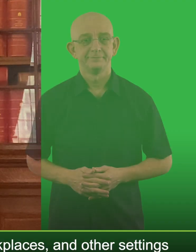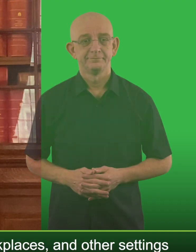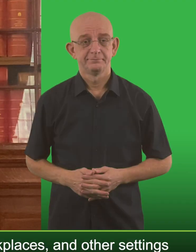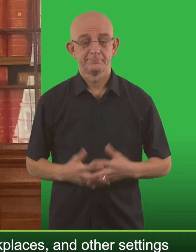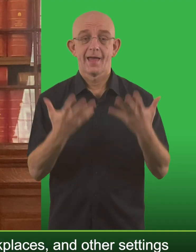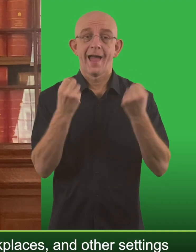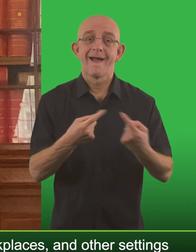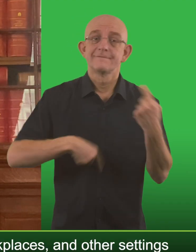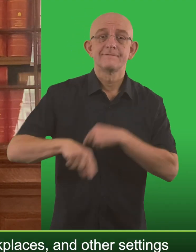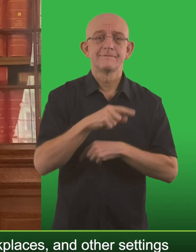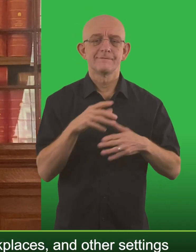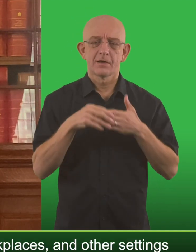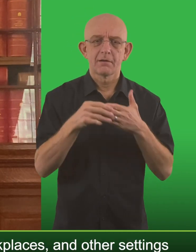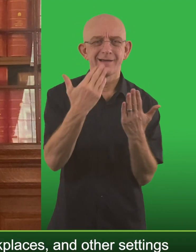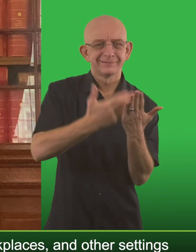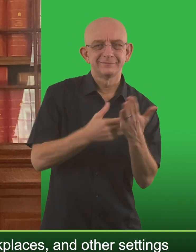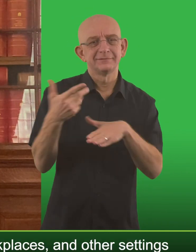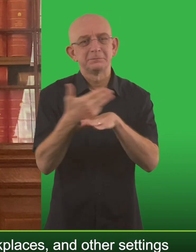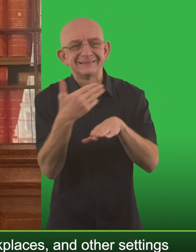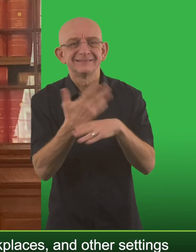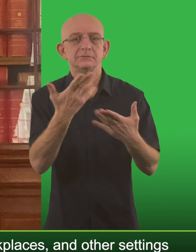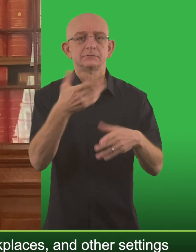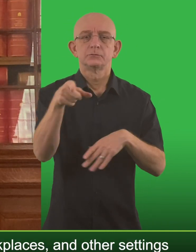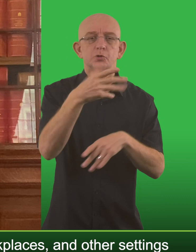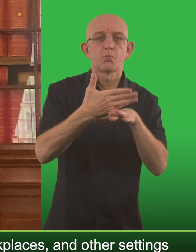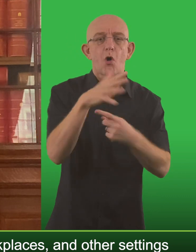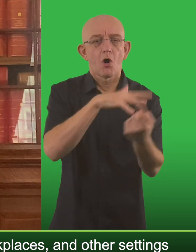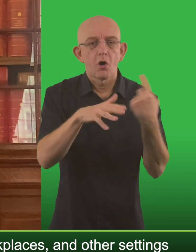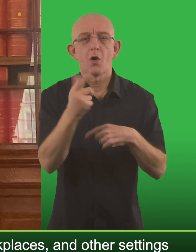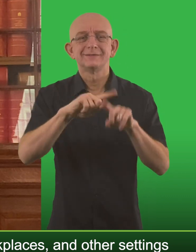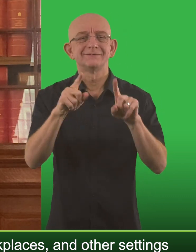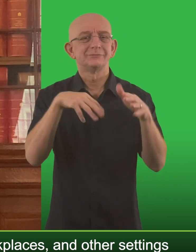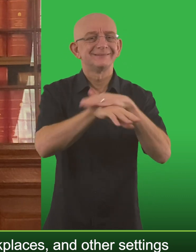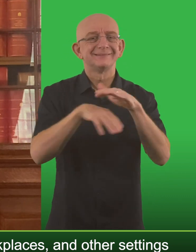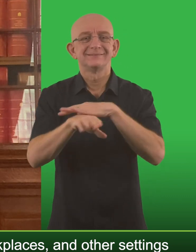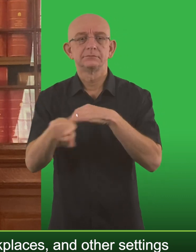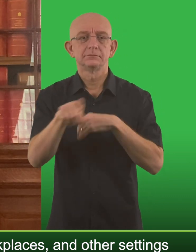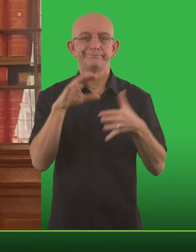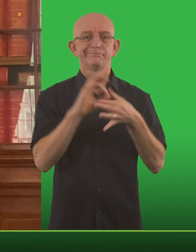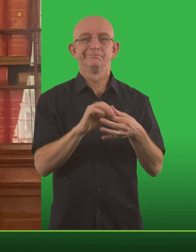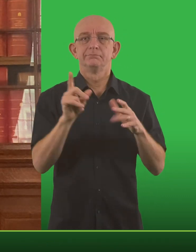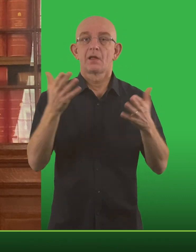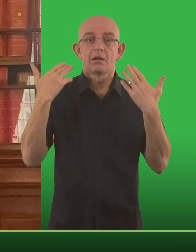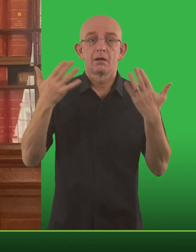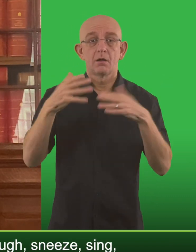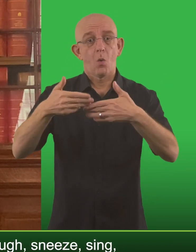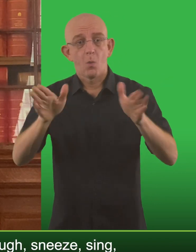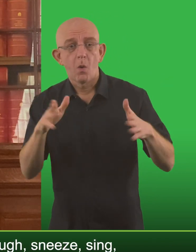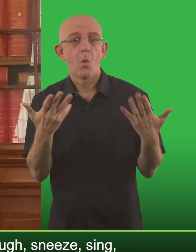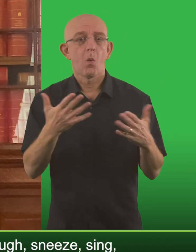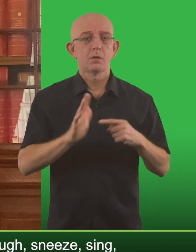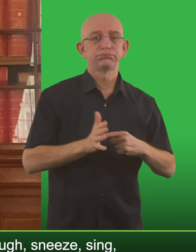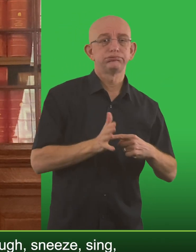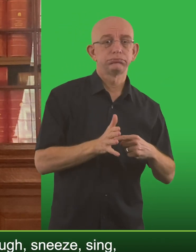We do have guidance for businesses, workplaces and other settings about the importance of natural and mechanical ventilation. When we